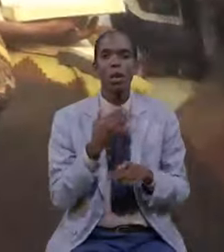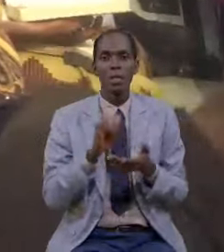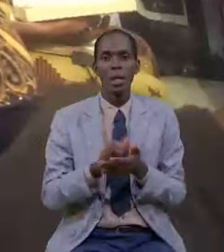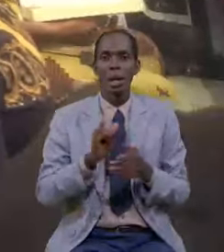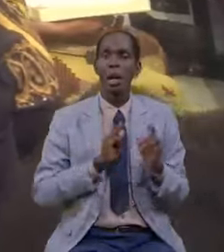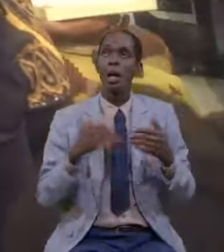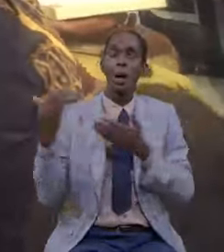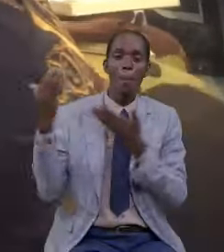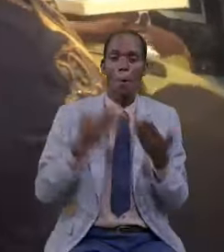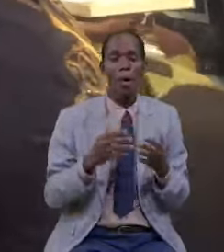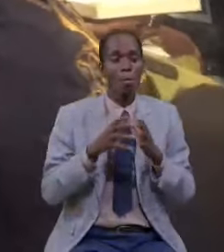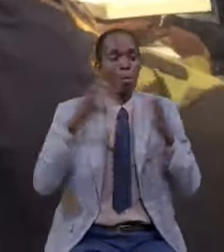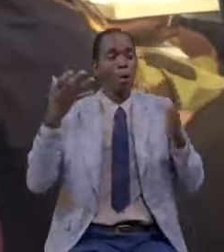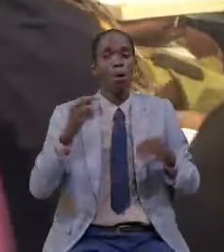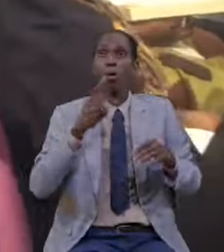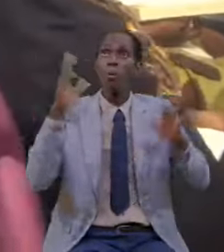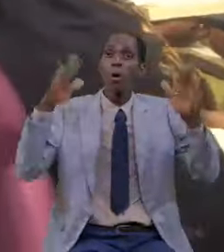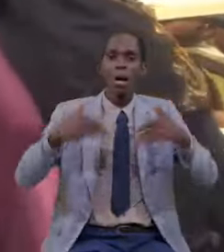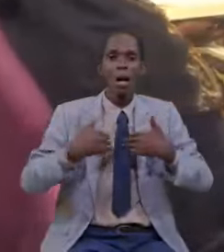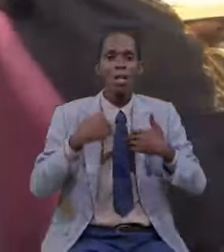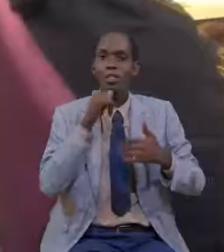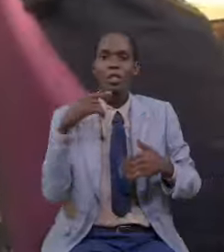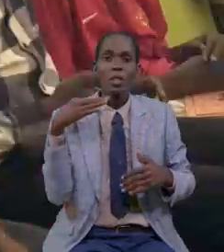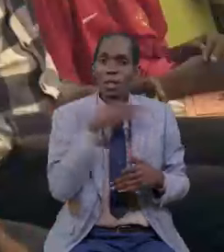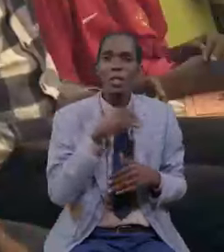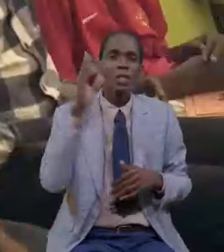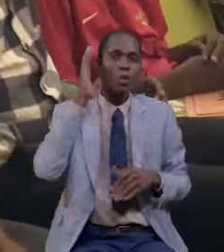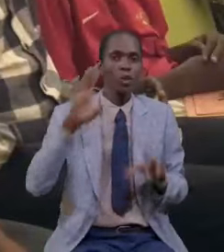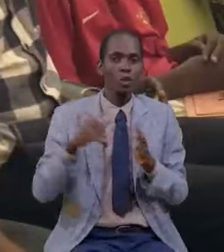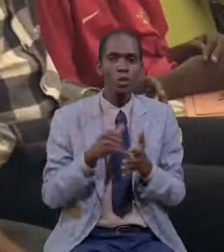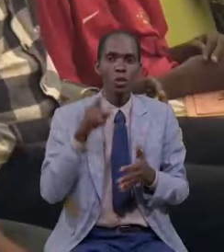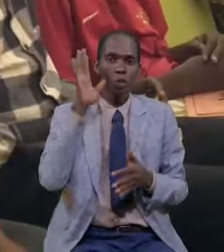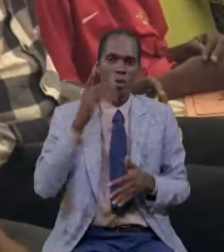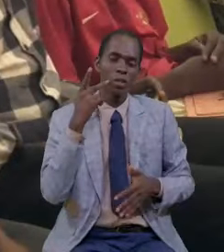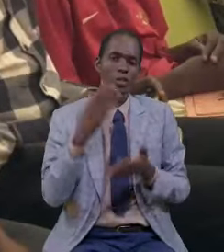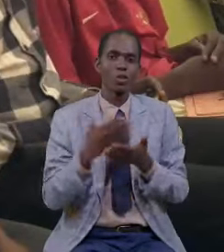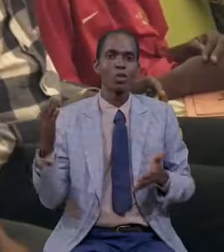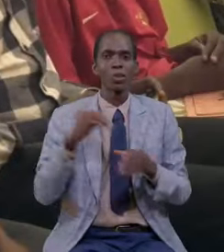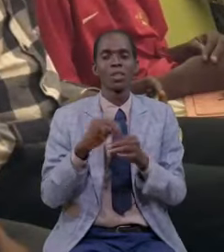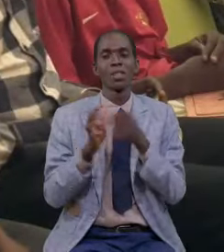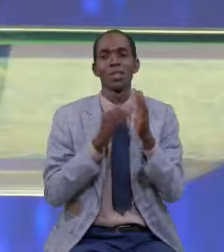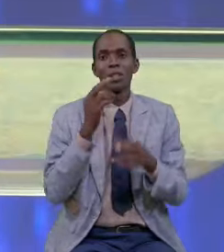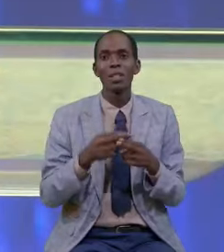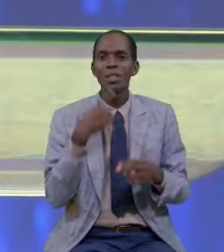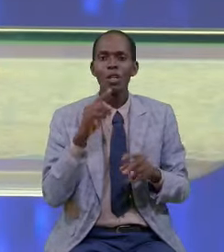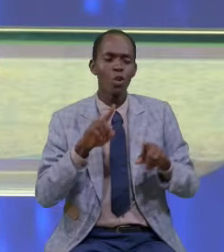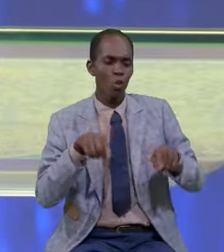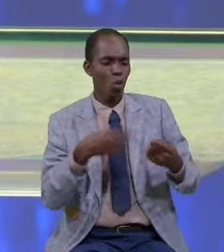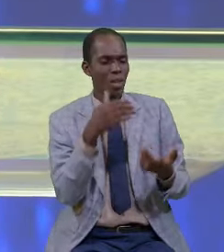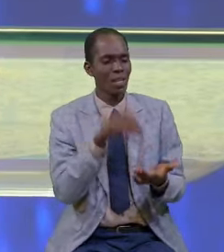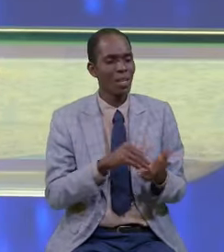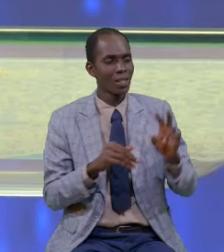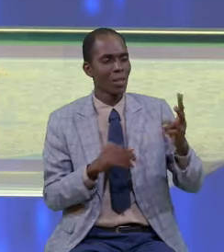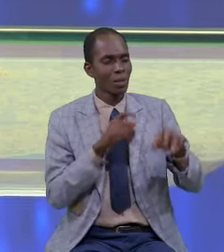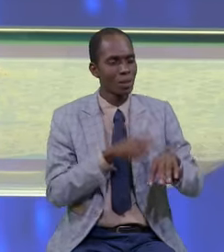rain. He has not lied. He is going to do it. You must see something. And he said, go again. Second time, third